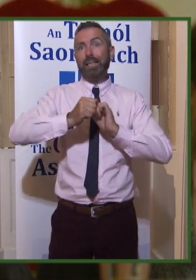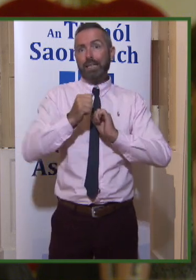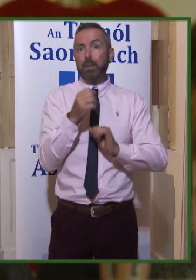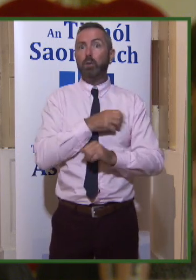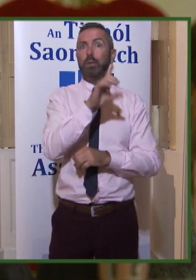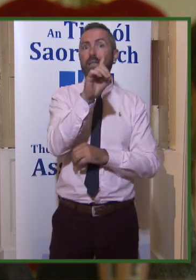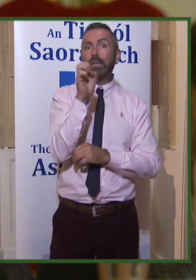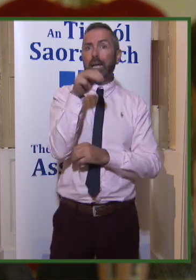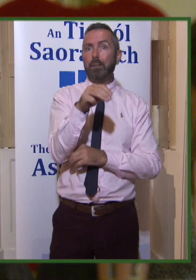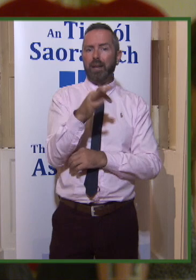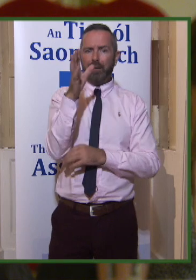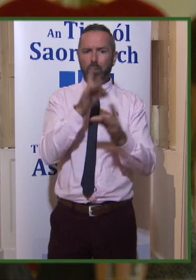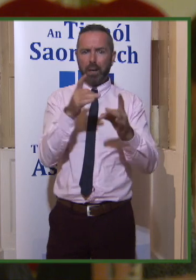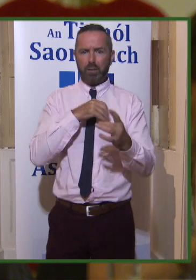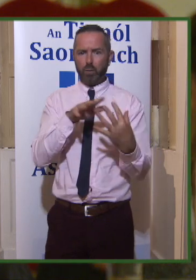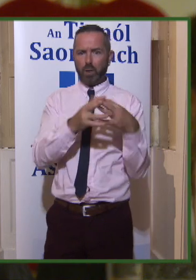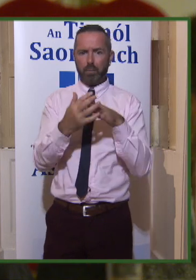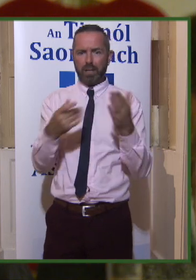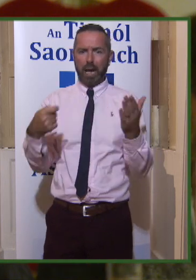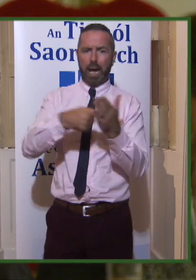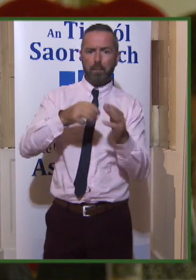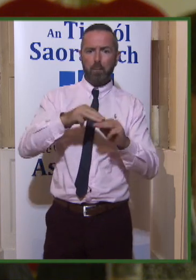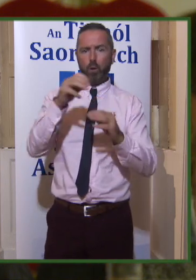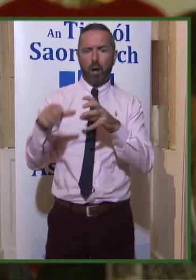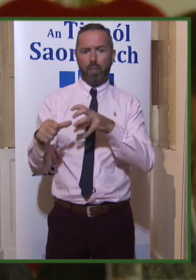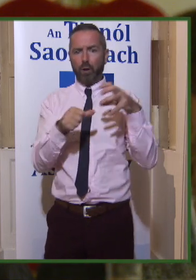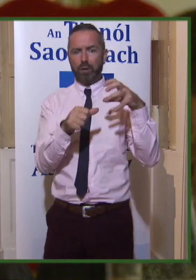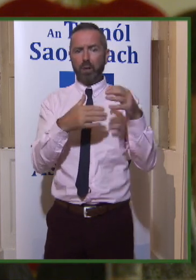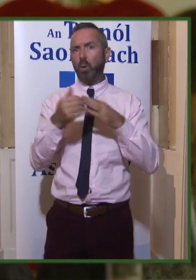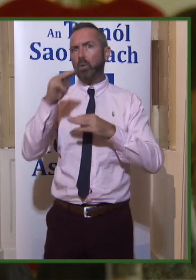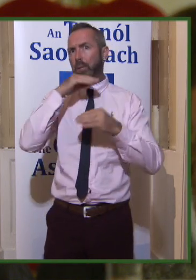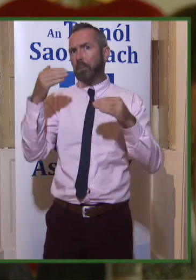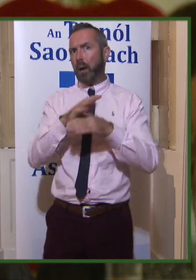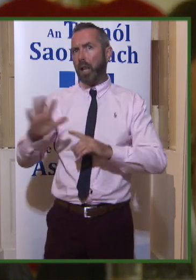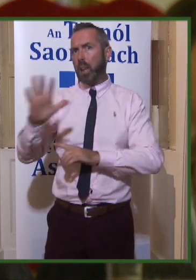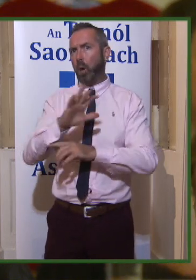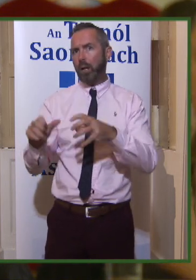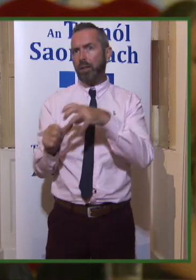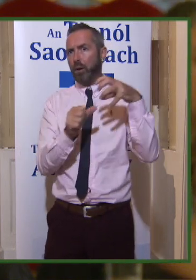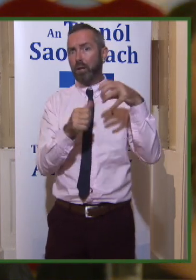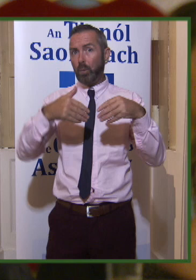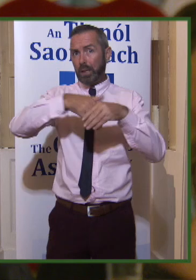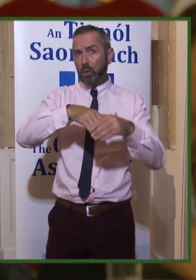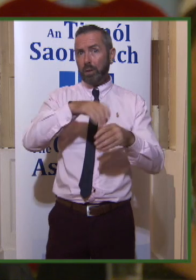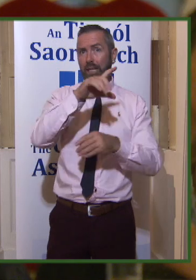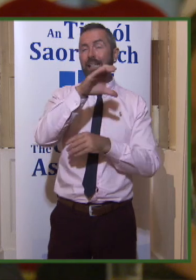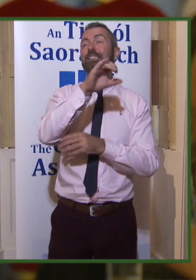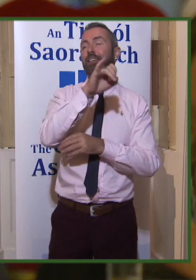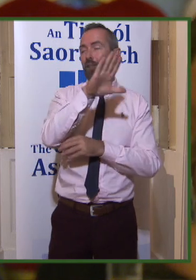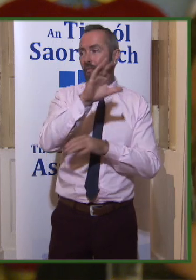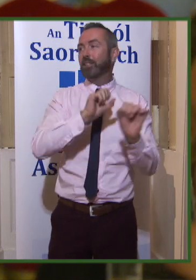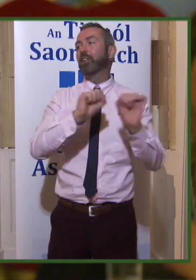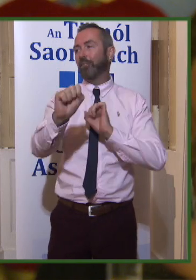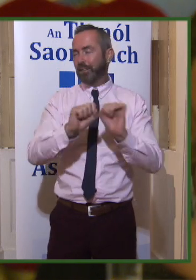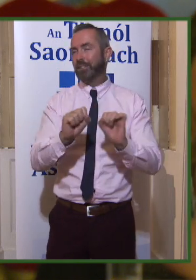it too complicated to add local authority, what do we mean by local authority? Do we include the civil servants? I